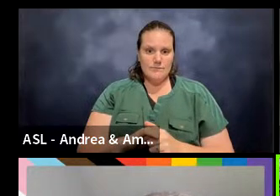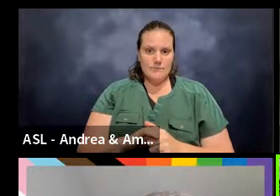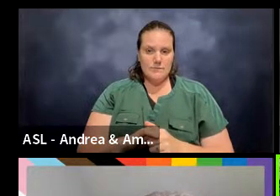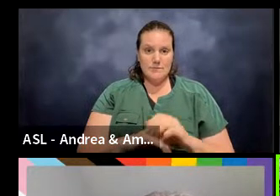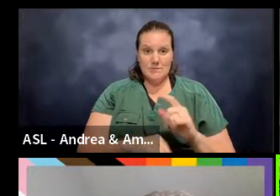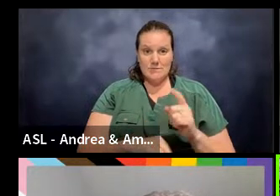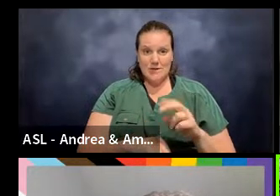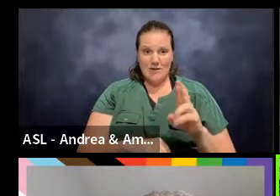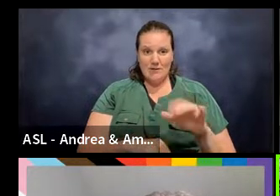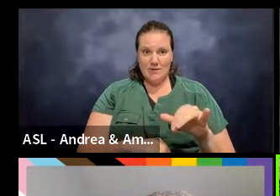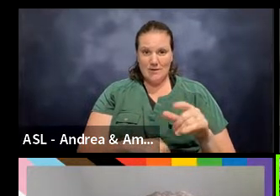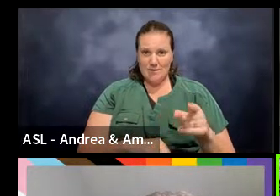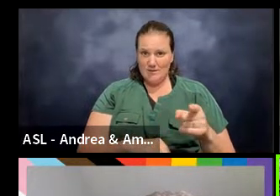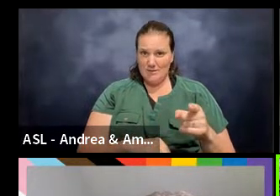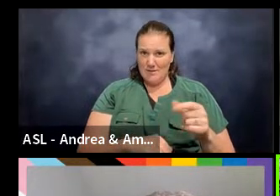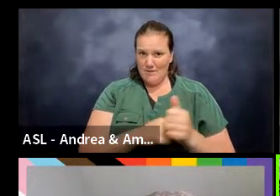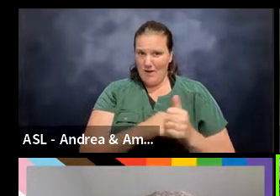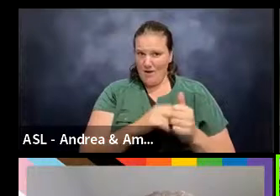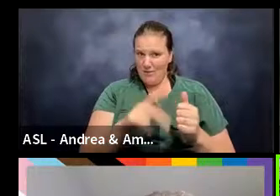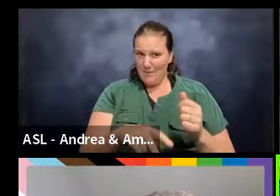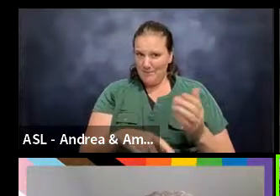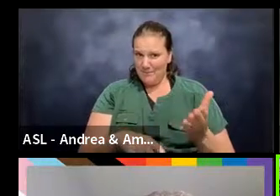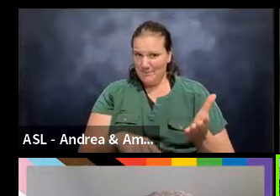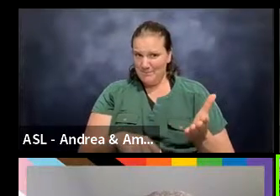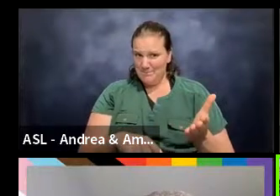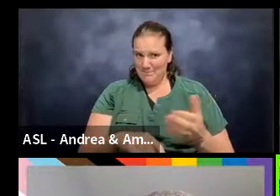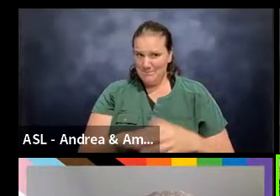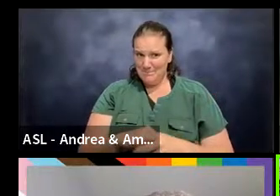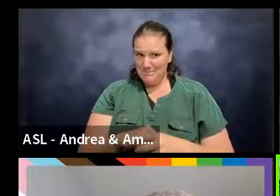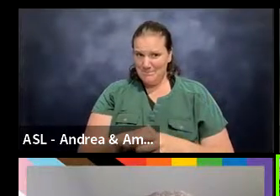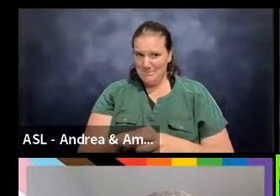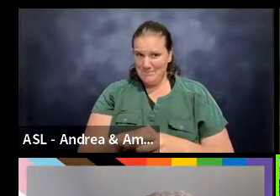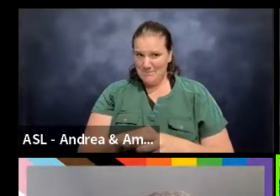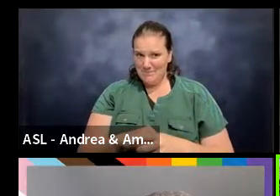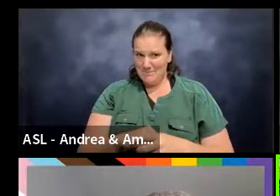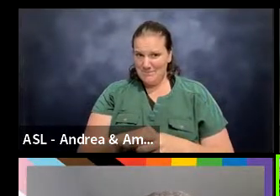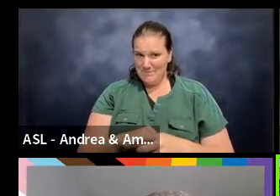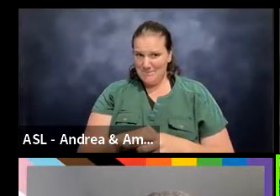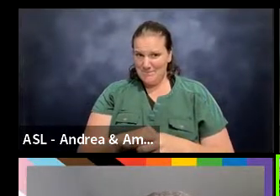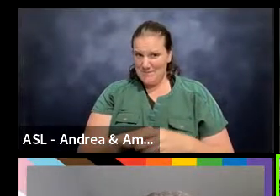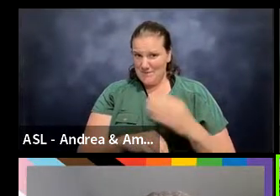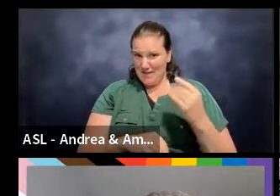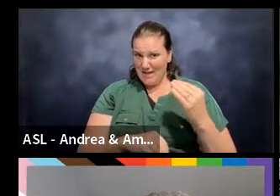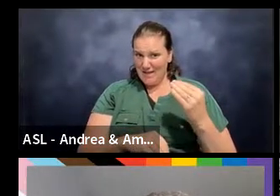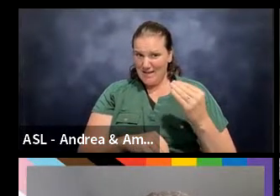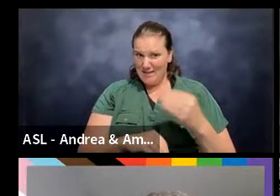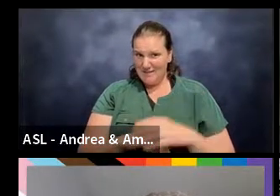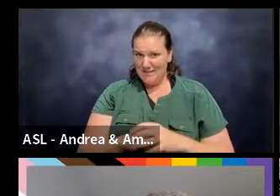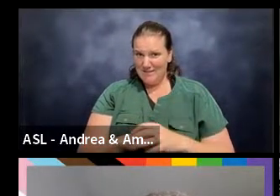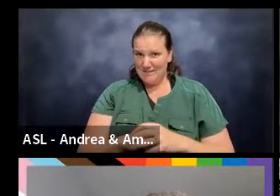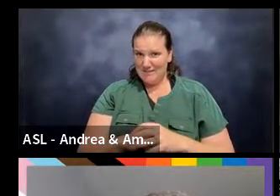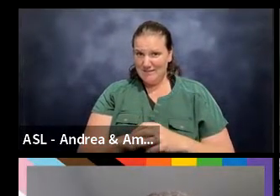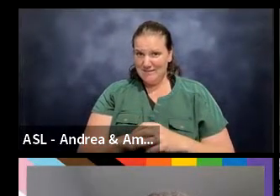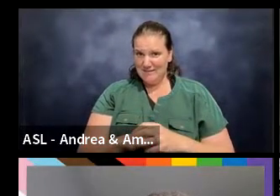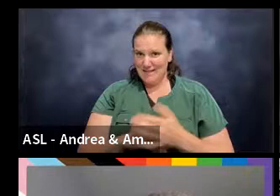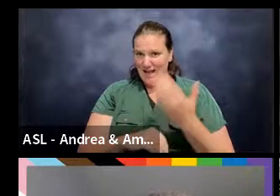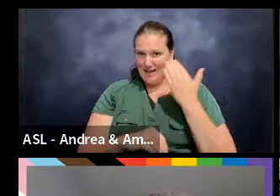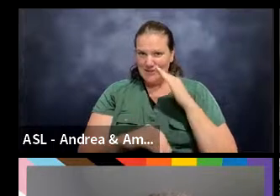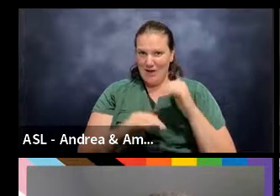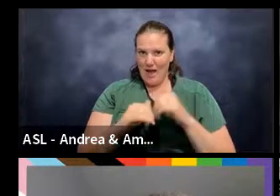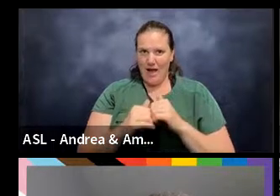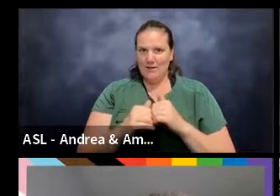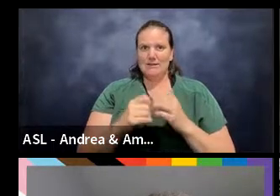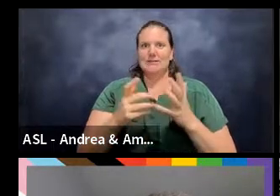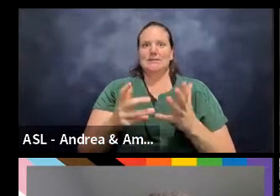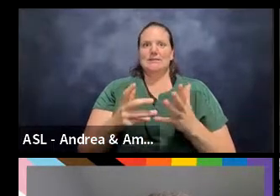Zachary, you look like you might have a follow-up, but you're thinking and processing. I don't know how provocative I want to be from